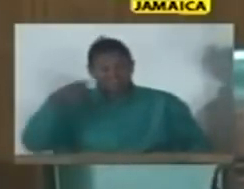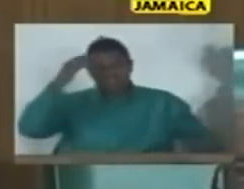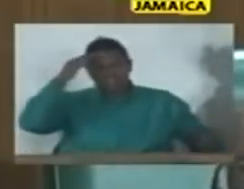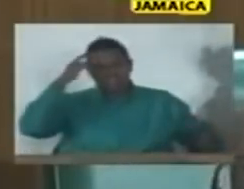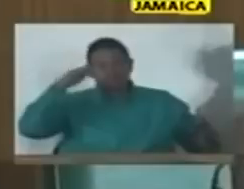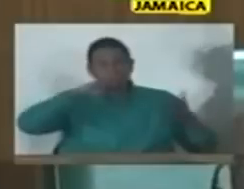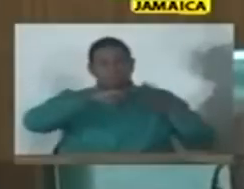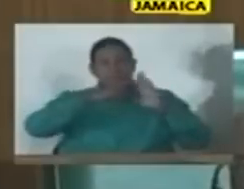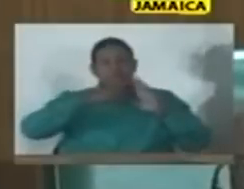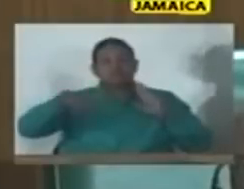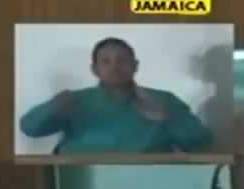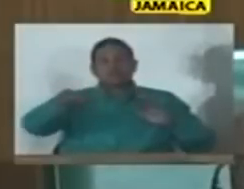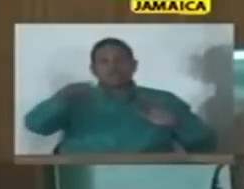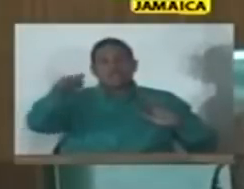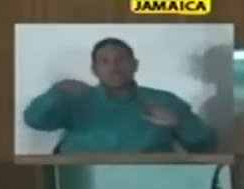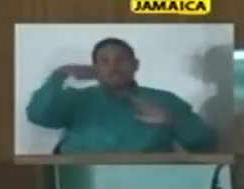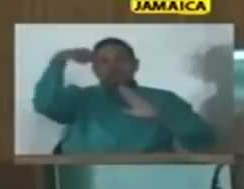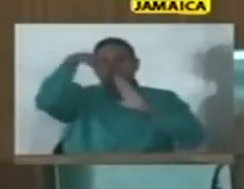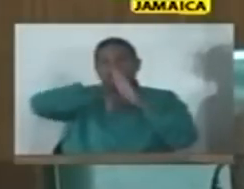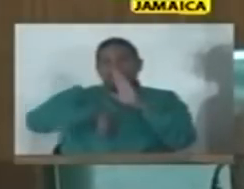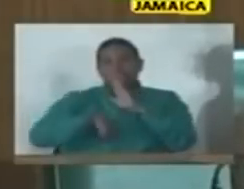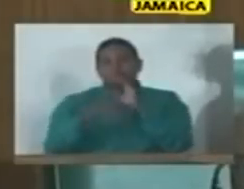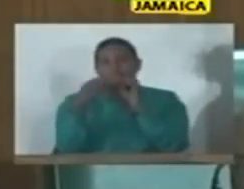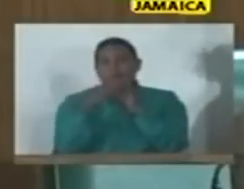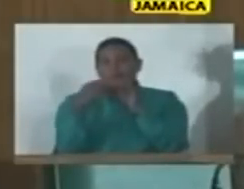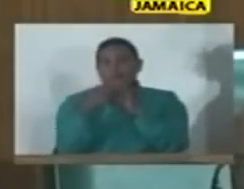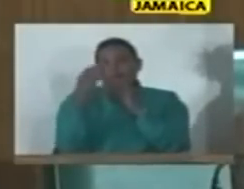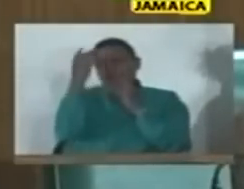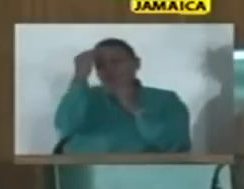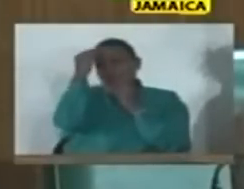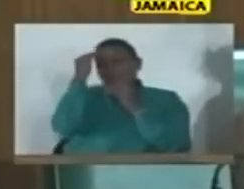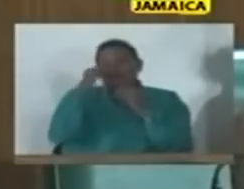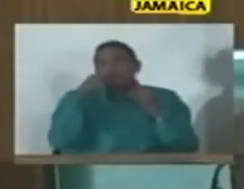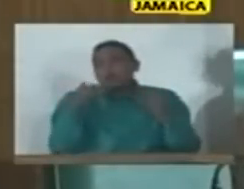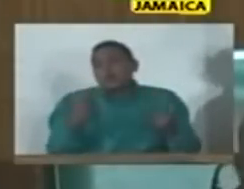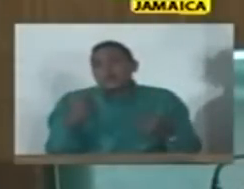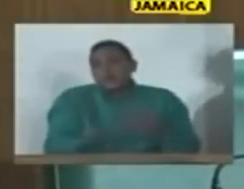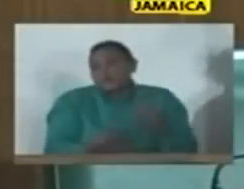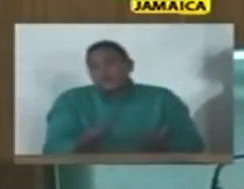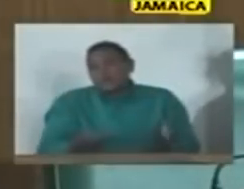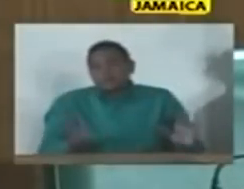contemplation, because it can